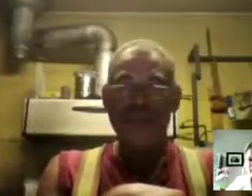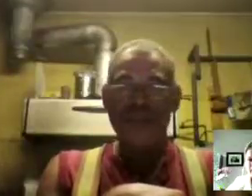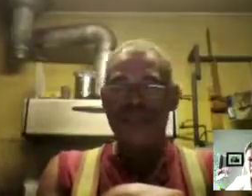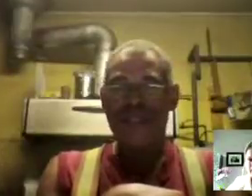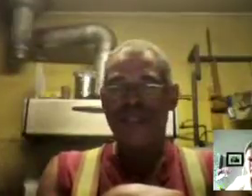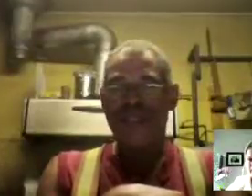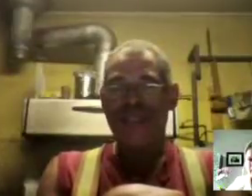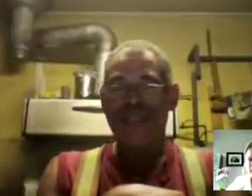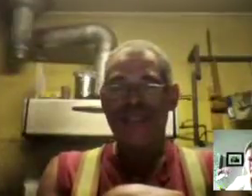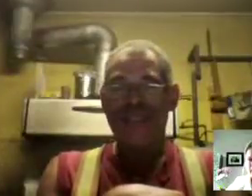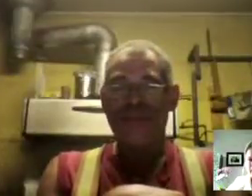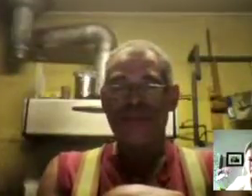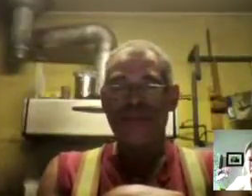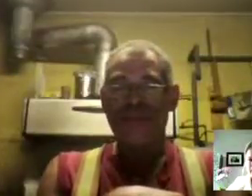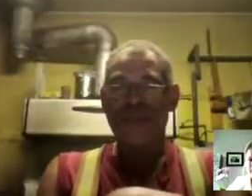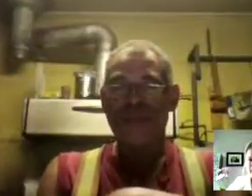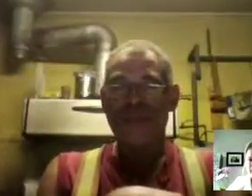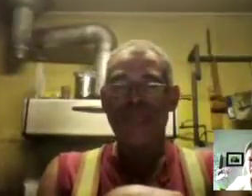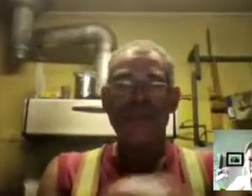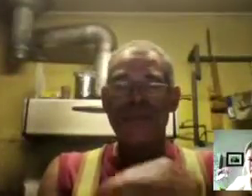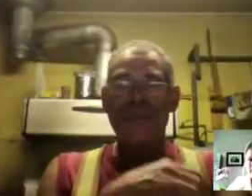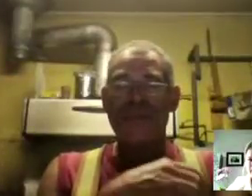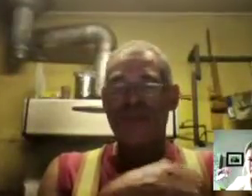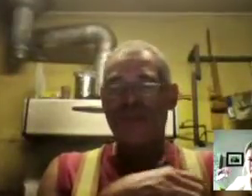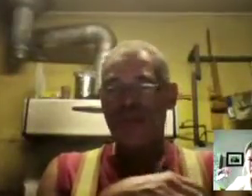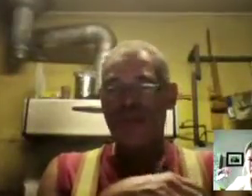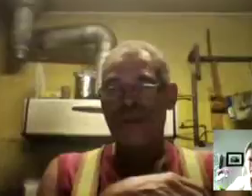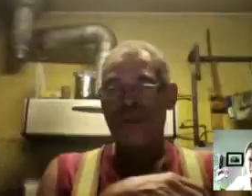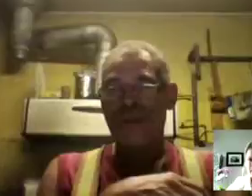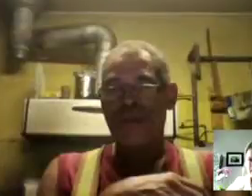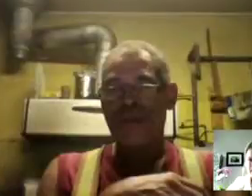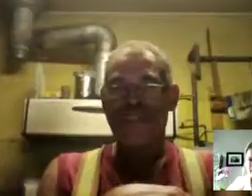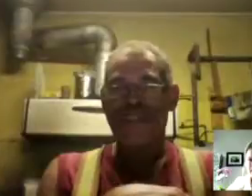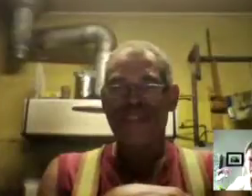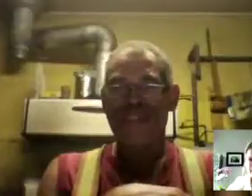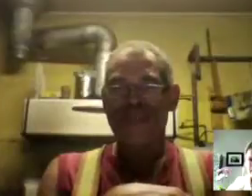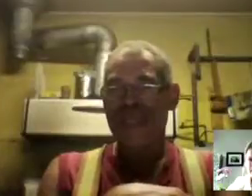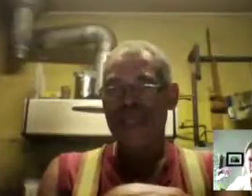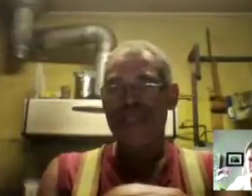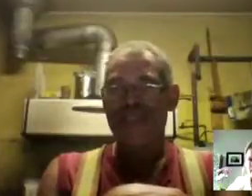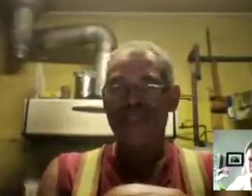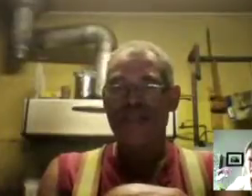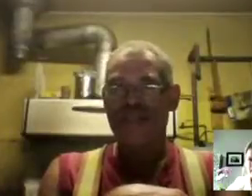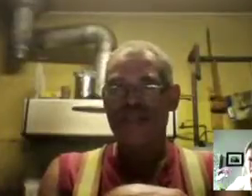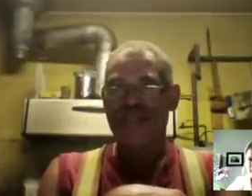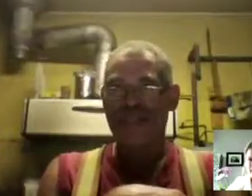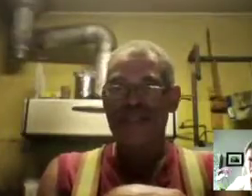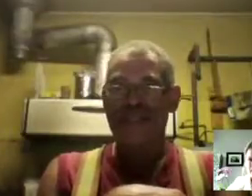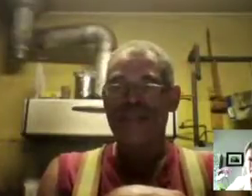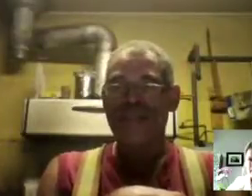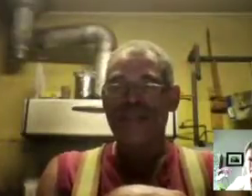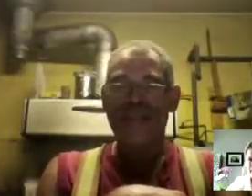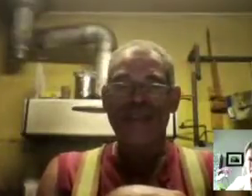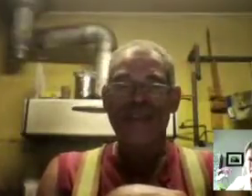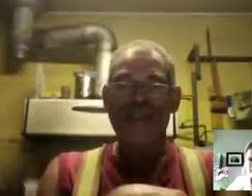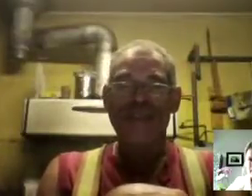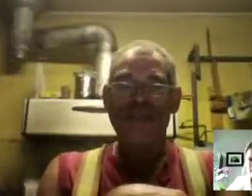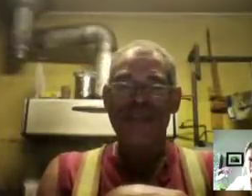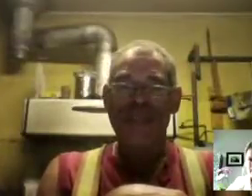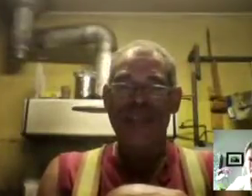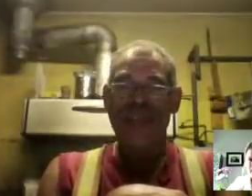bone spur that's decided it's going to become more of a spur on my knee. So kind of